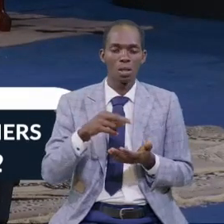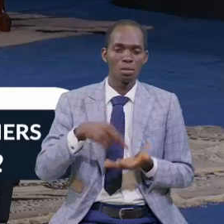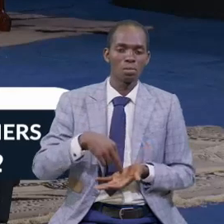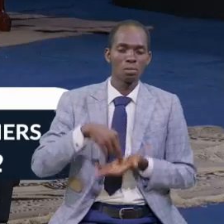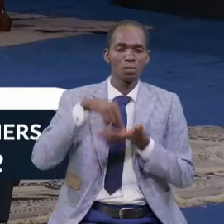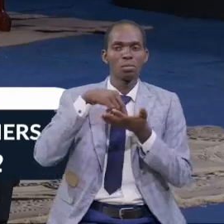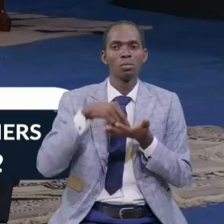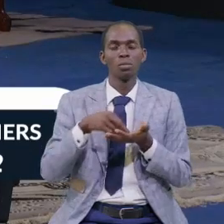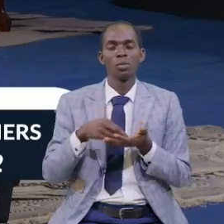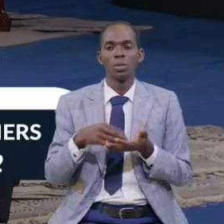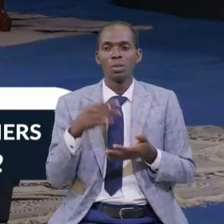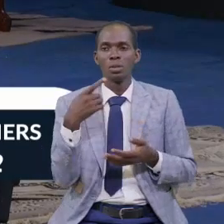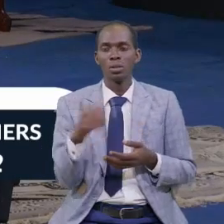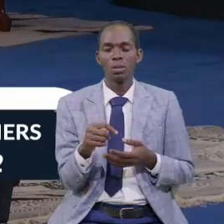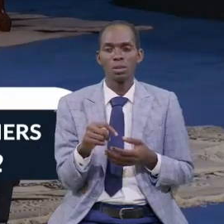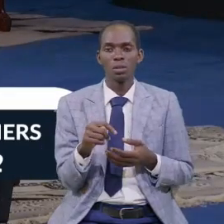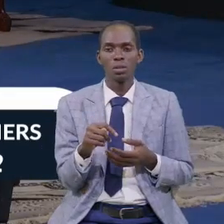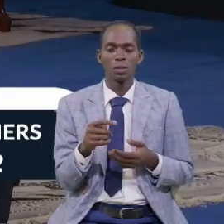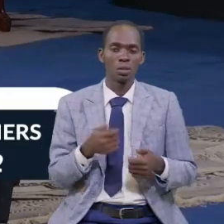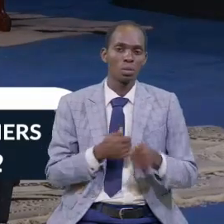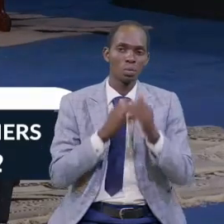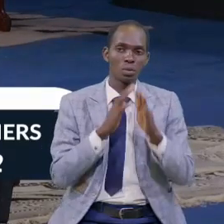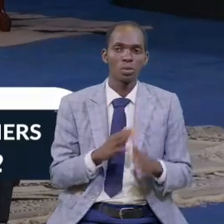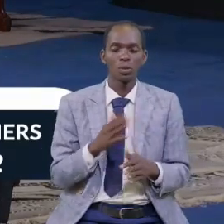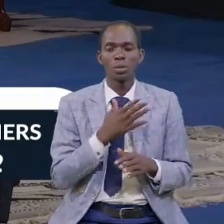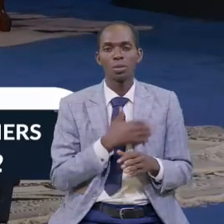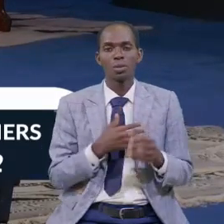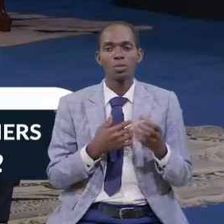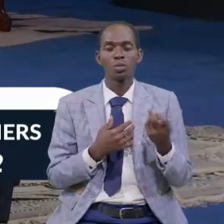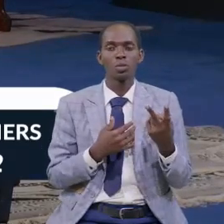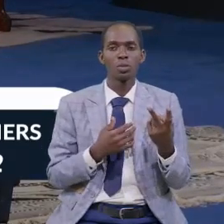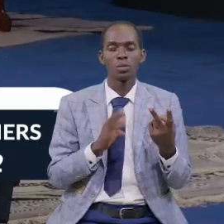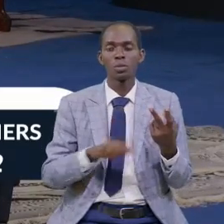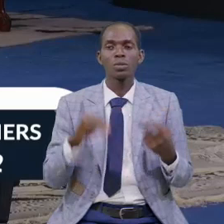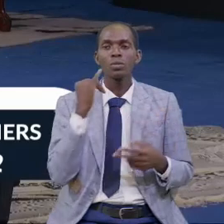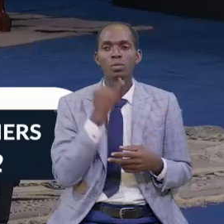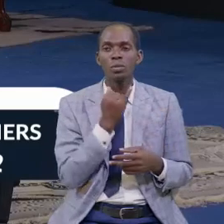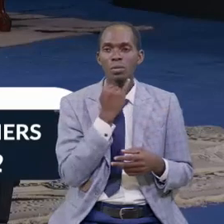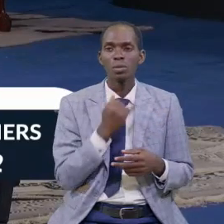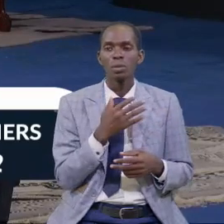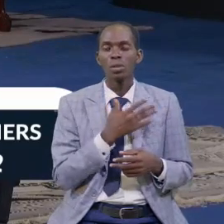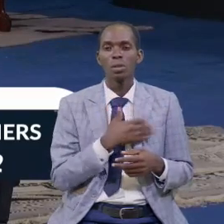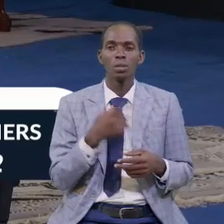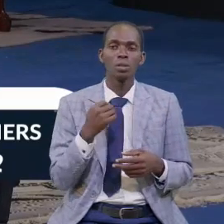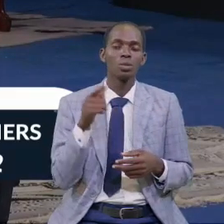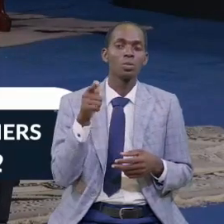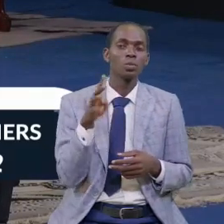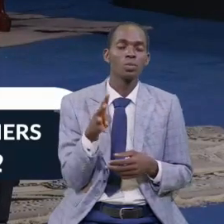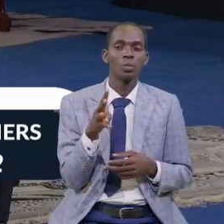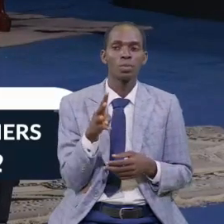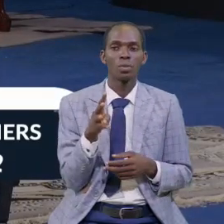apostles of the New Testament representing the old and the new, 24. And the